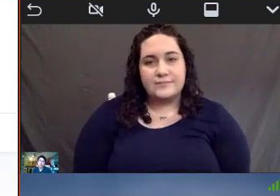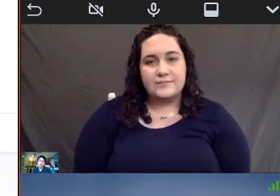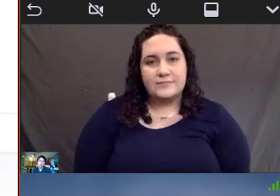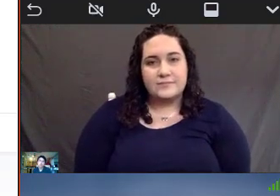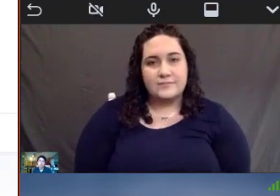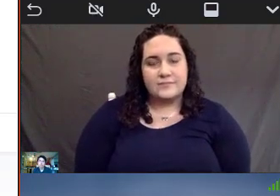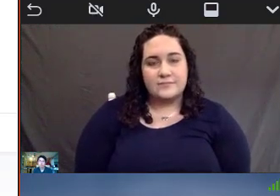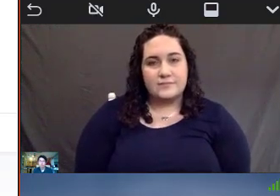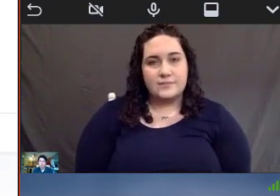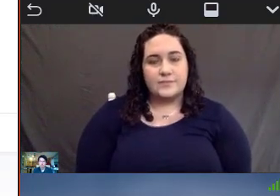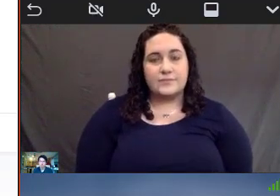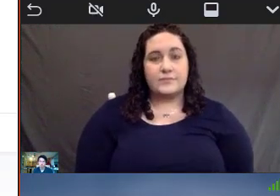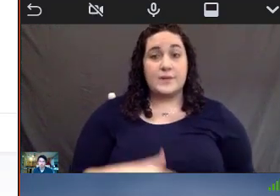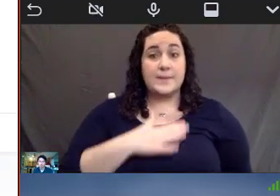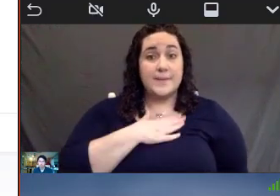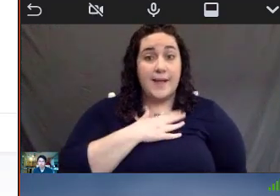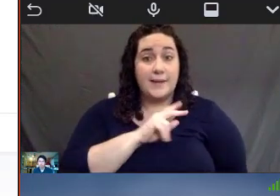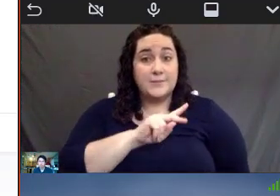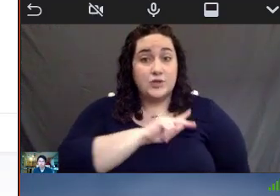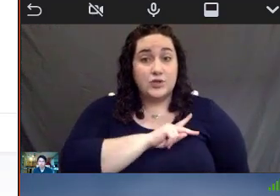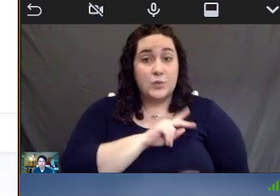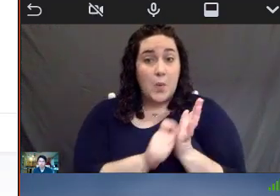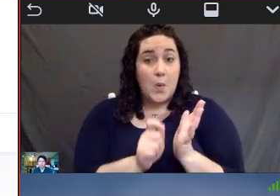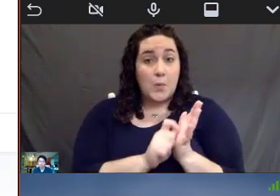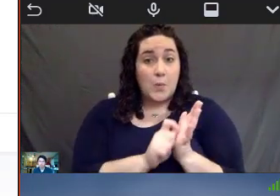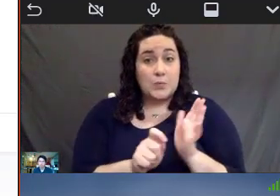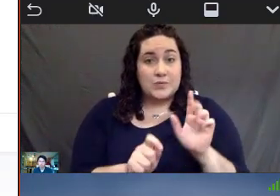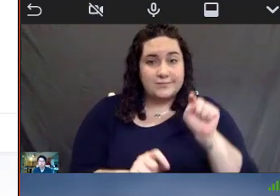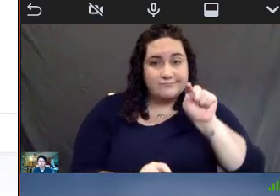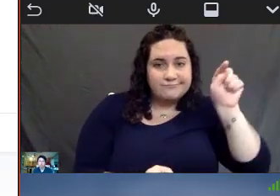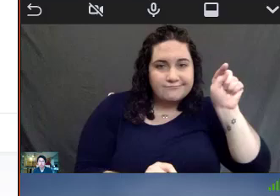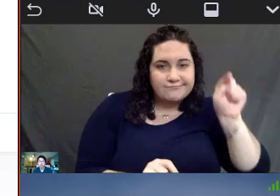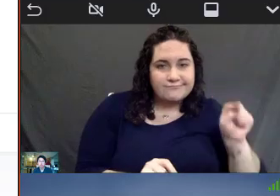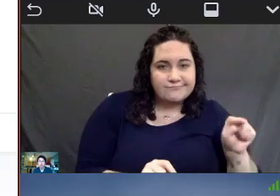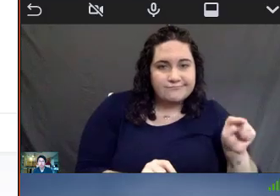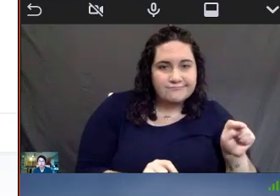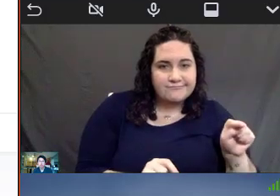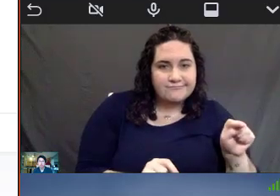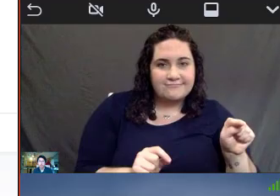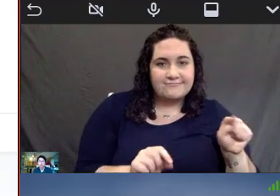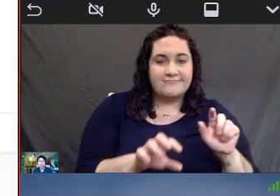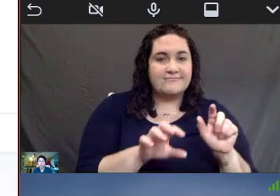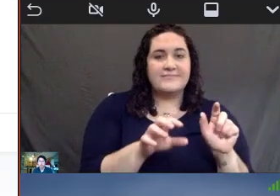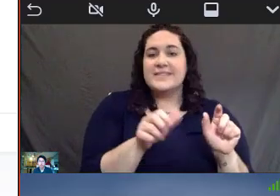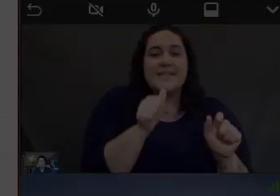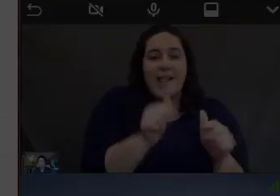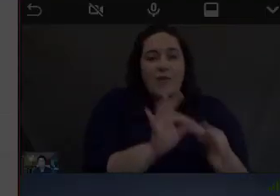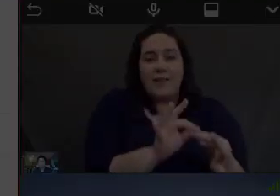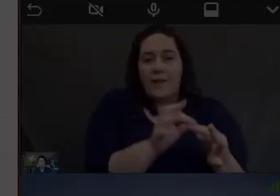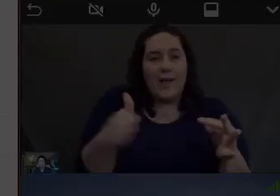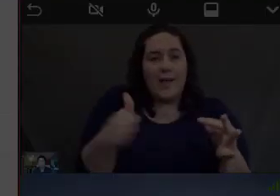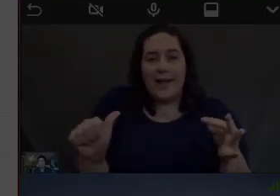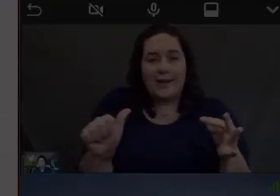My notes, so if you go into content outside of where